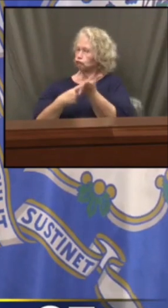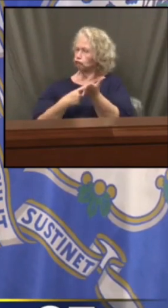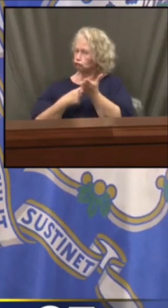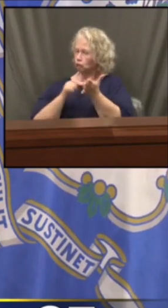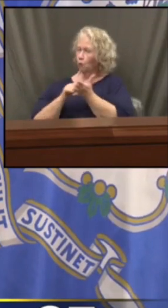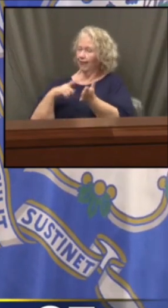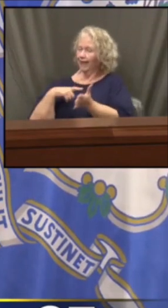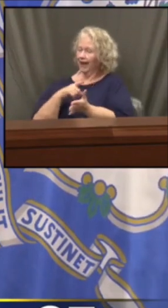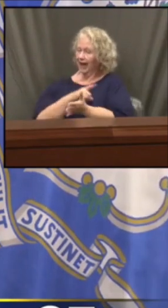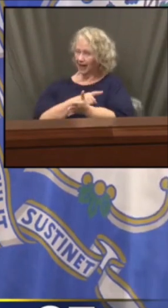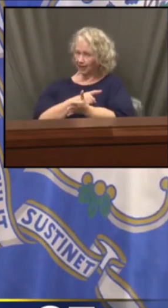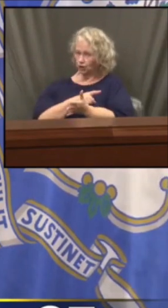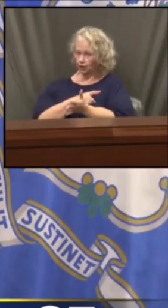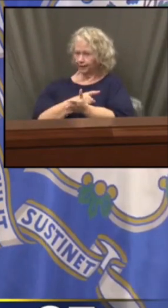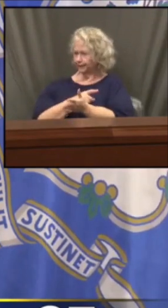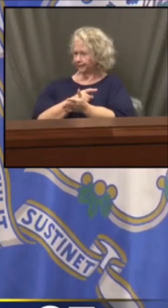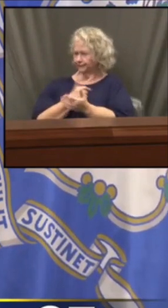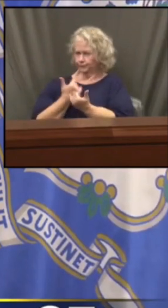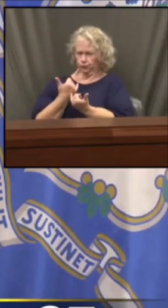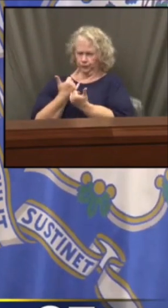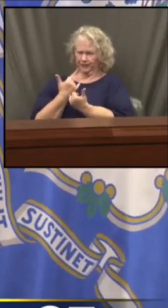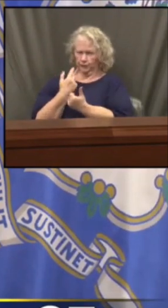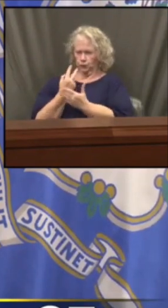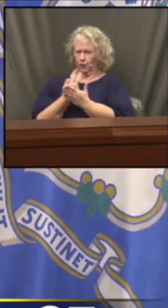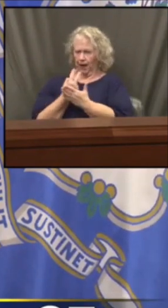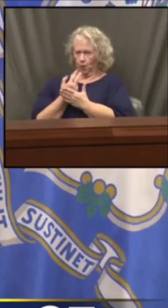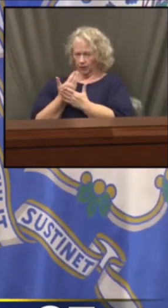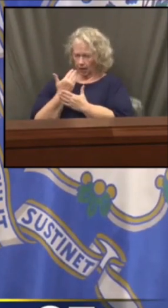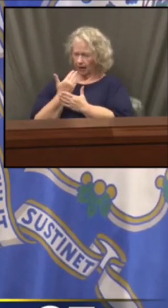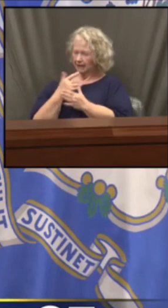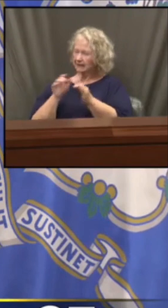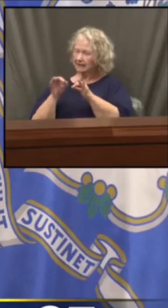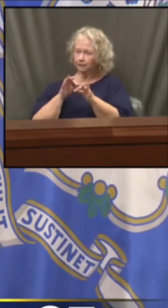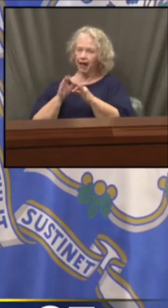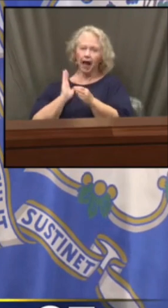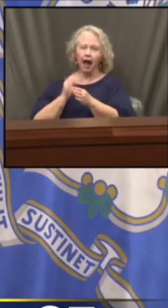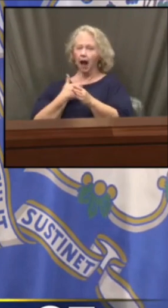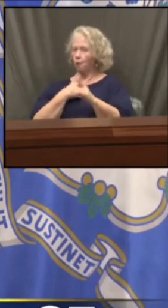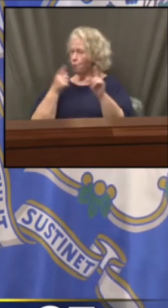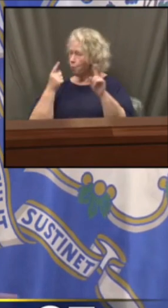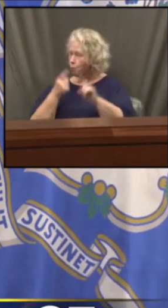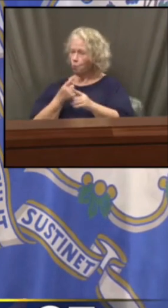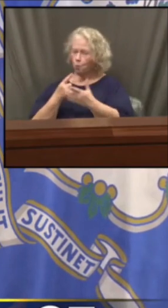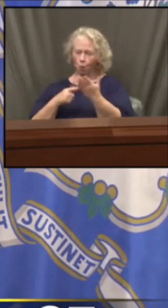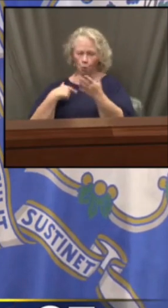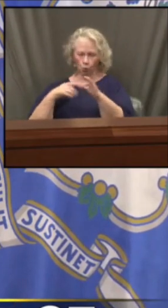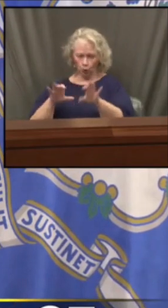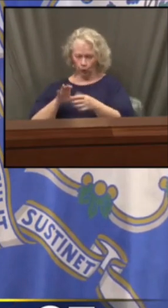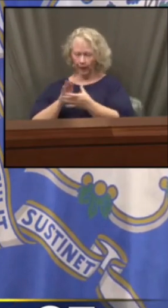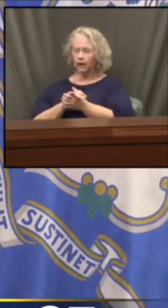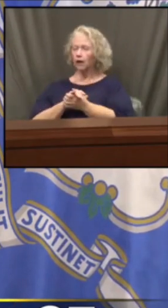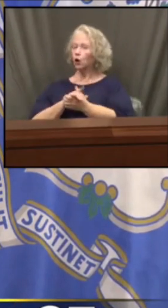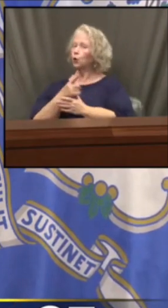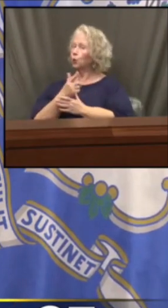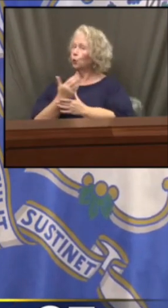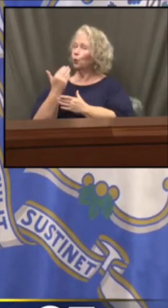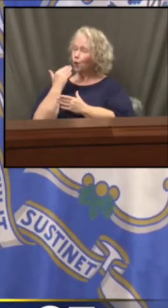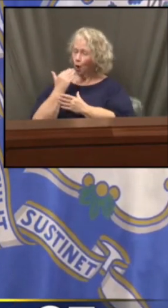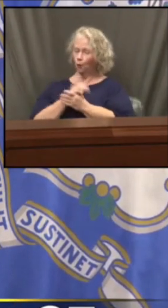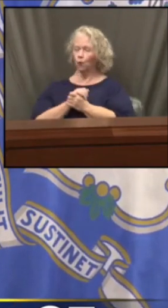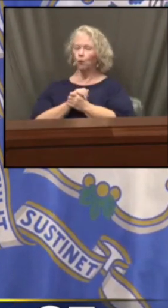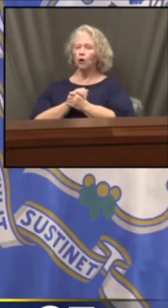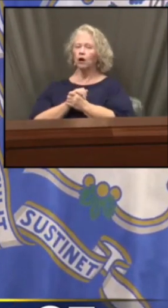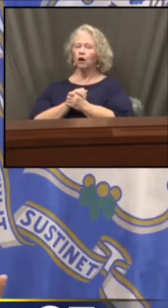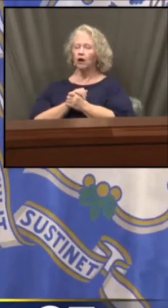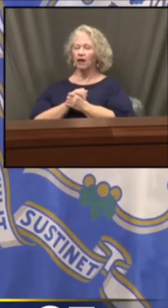as recently as I think 2 hours ago, describing exactly what we're doing, why we're doing it. As you know, they